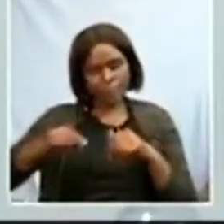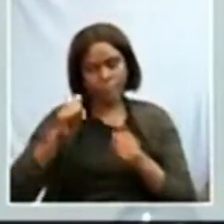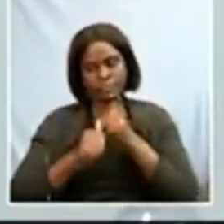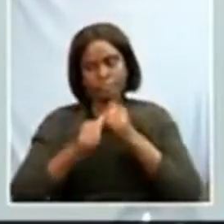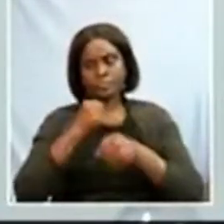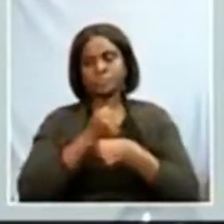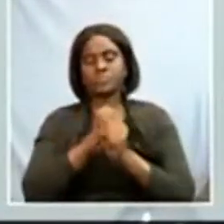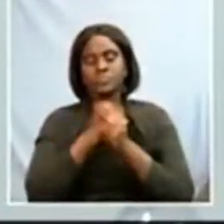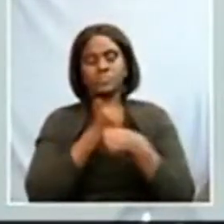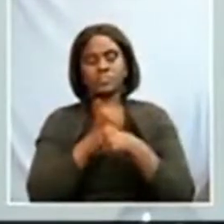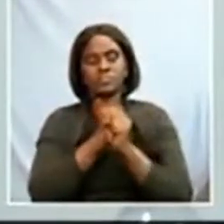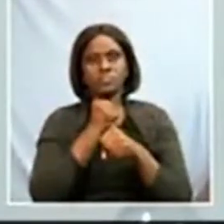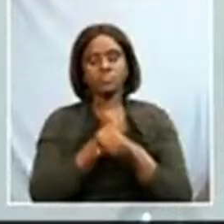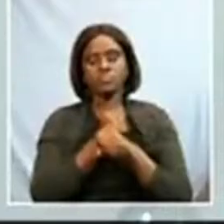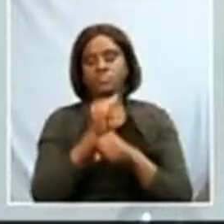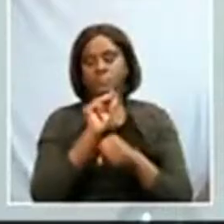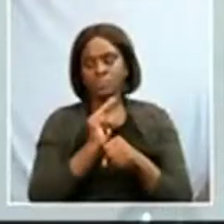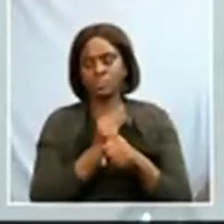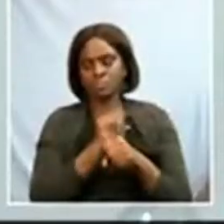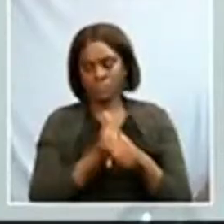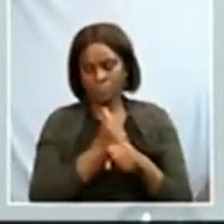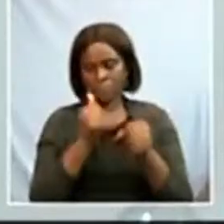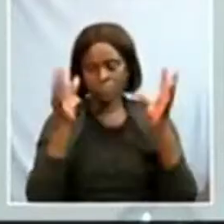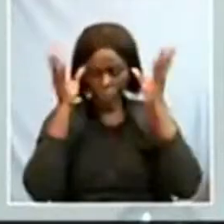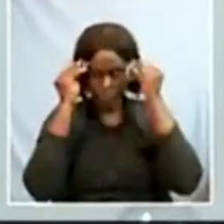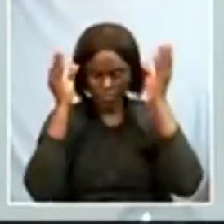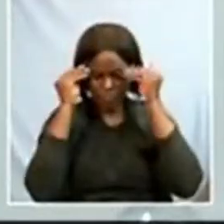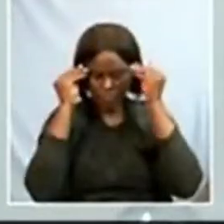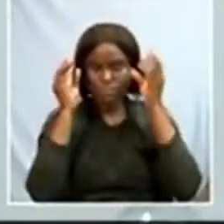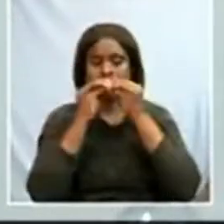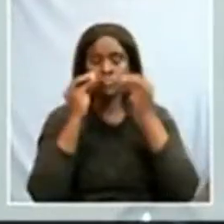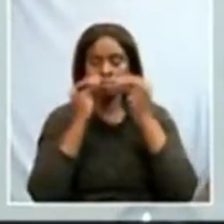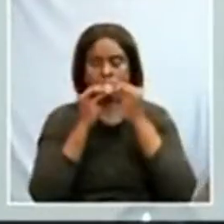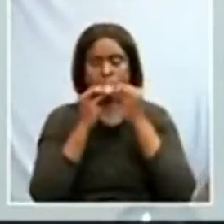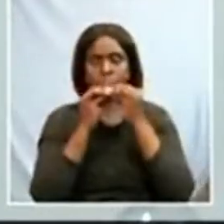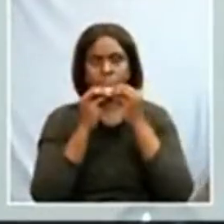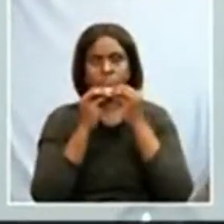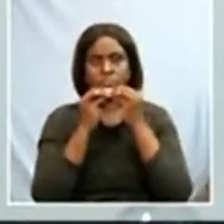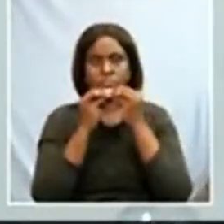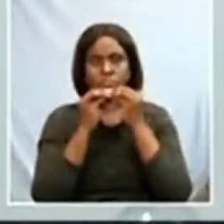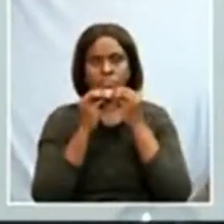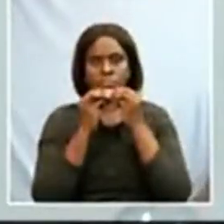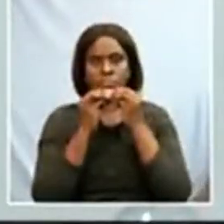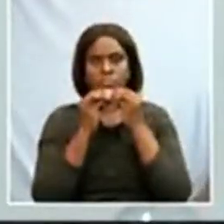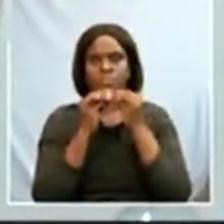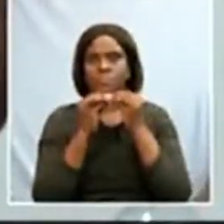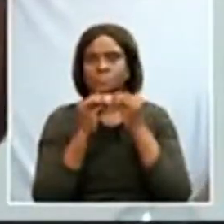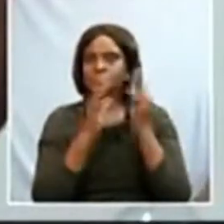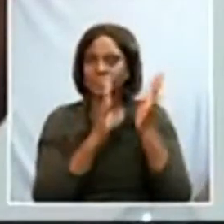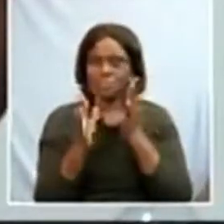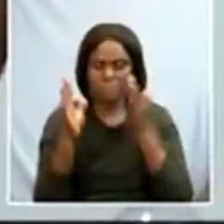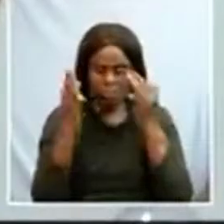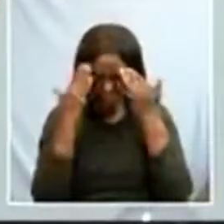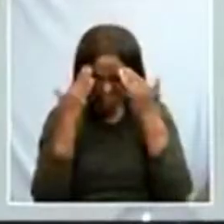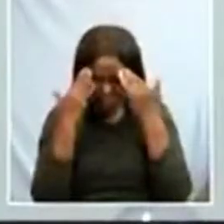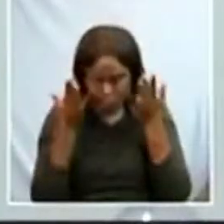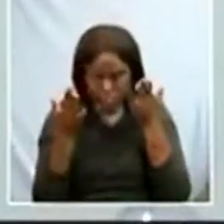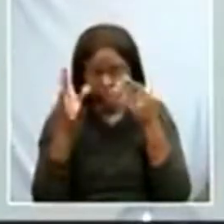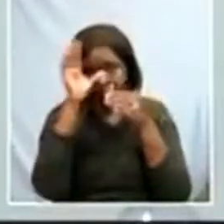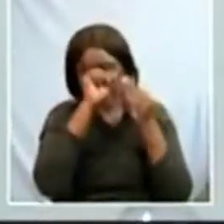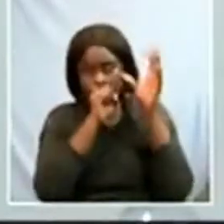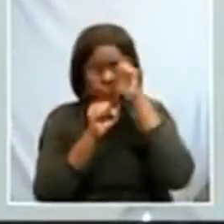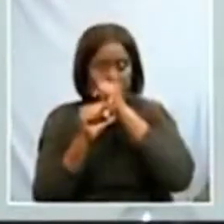caused by us, the technocrats, for motives we don't want to